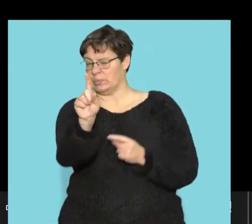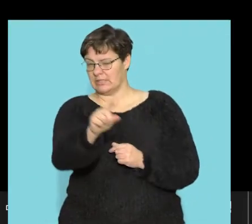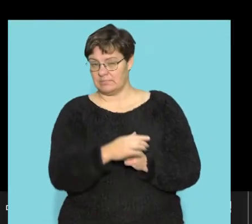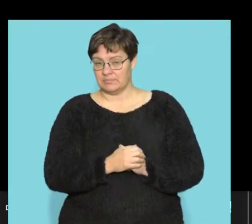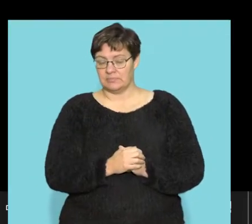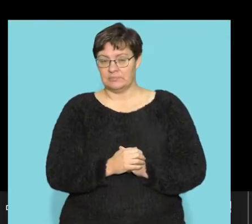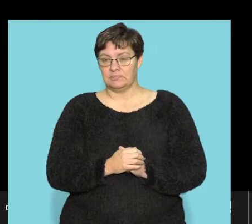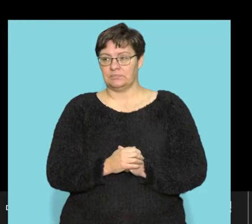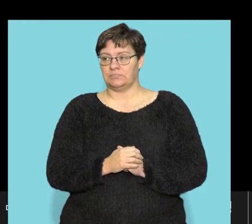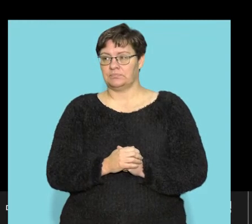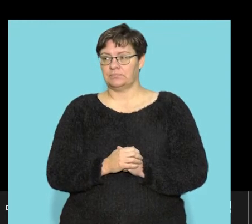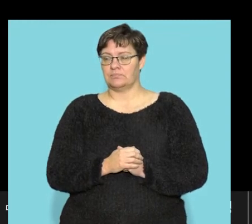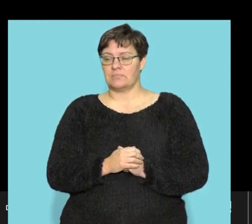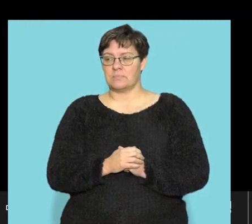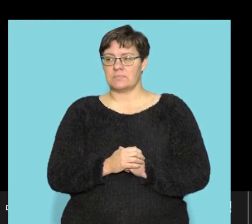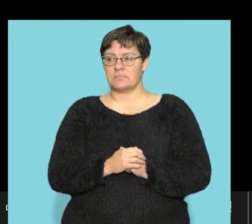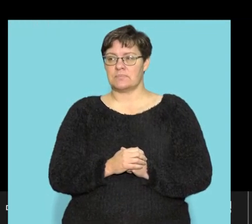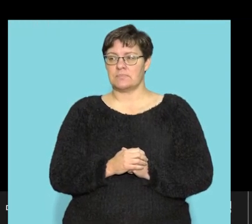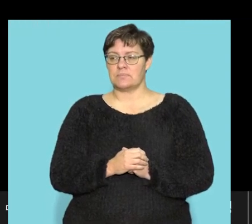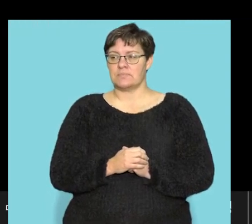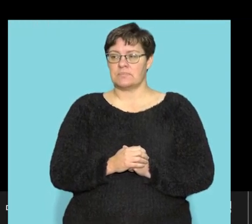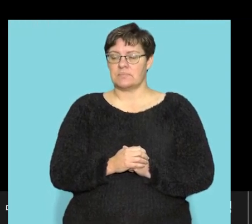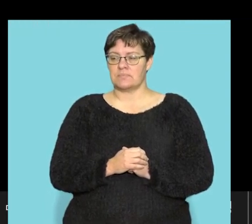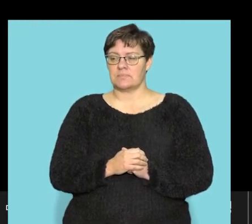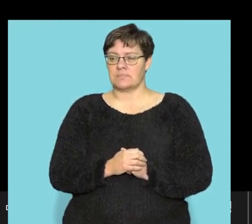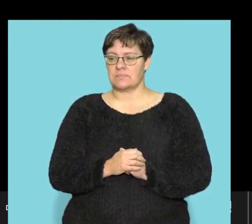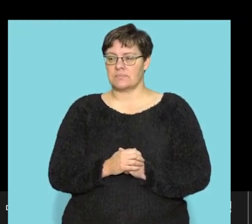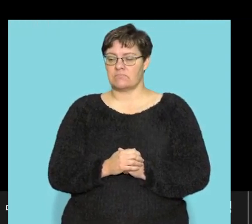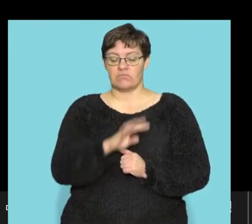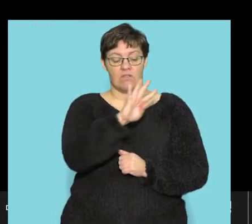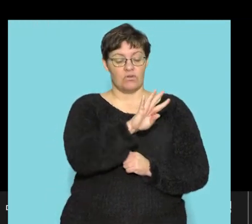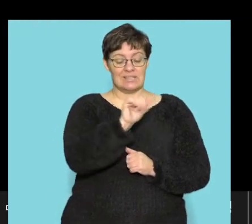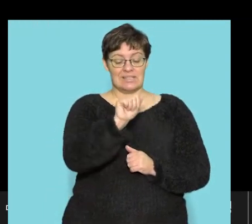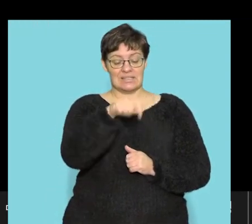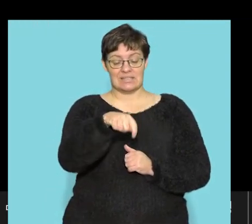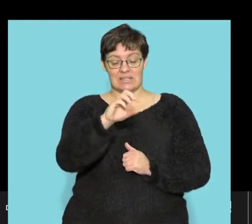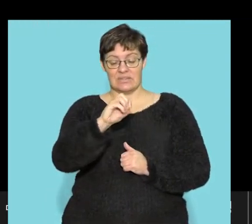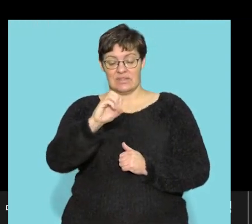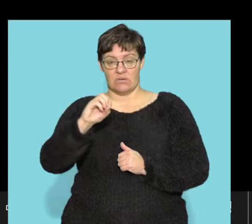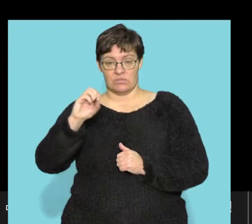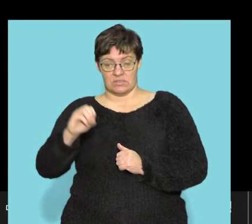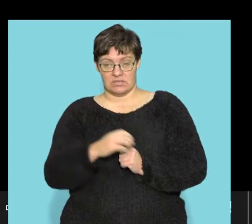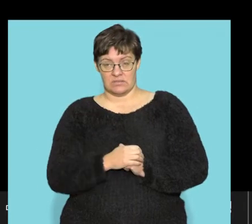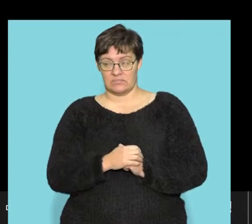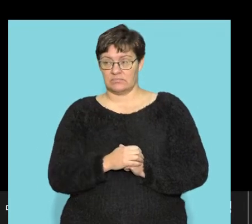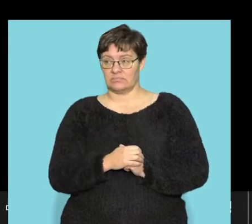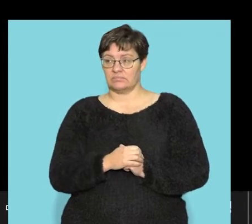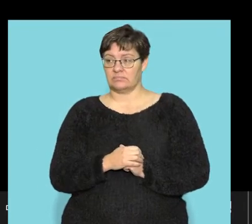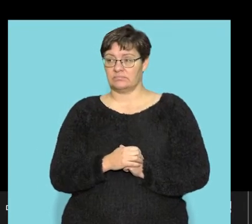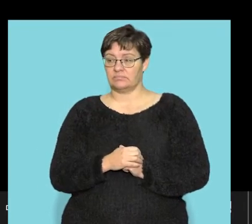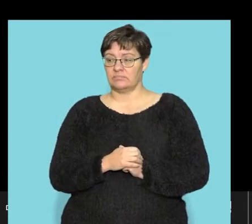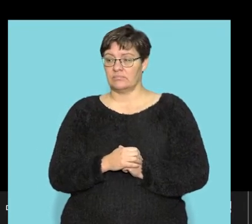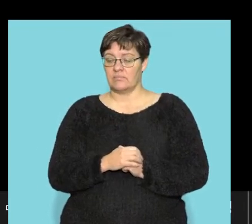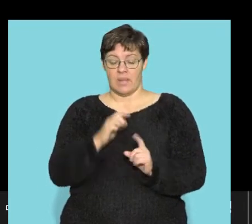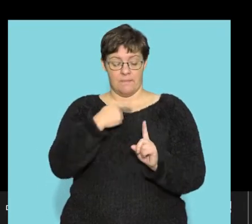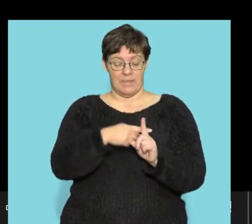We take our figure here, which is 46,000, right? Plus